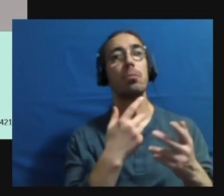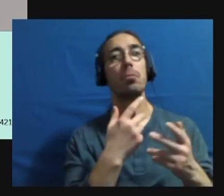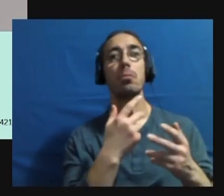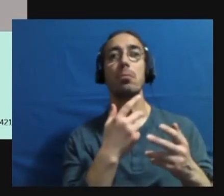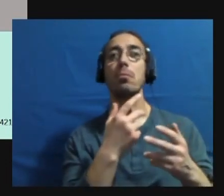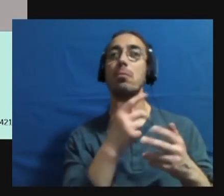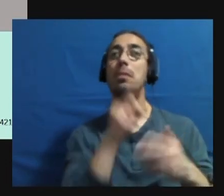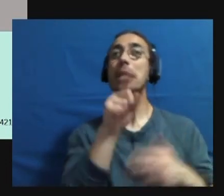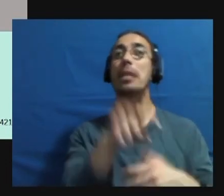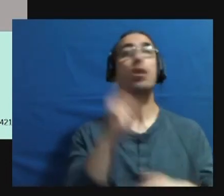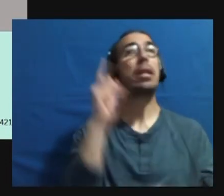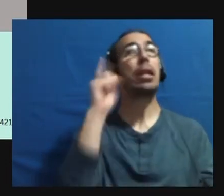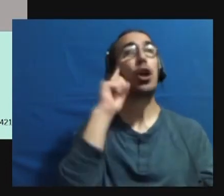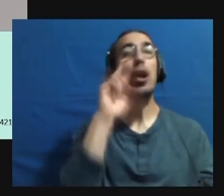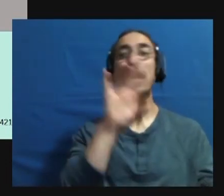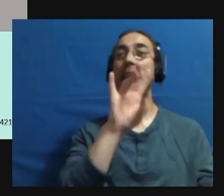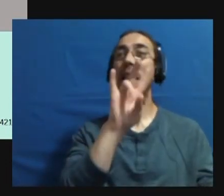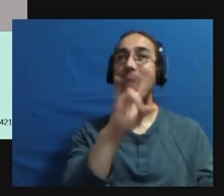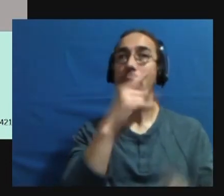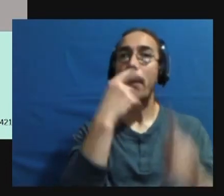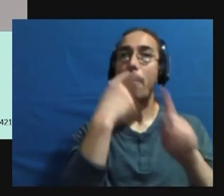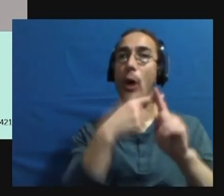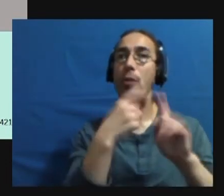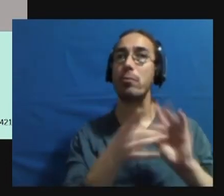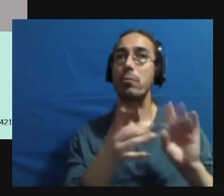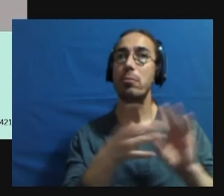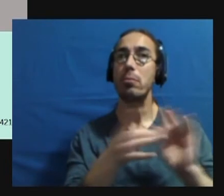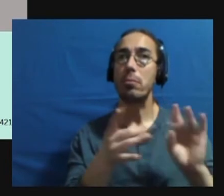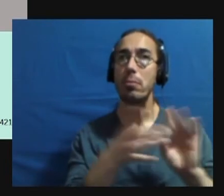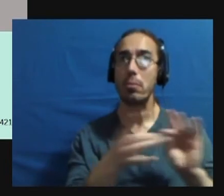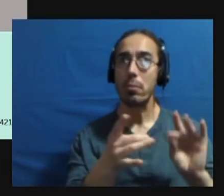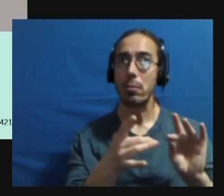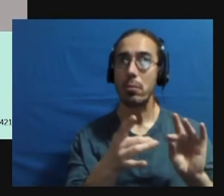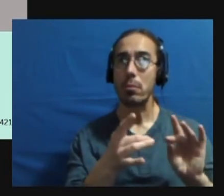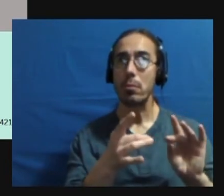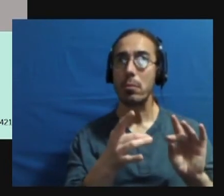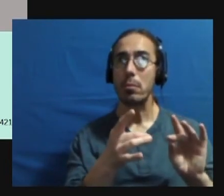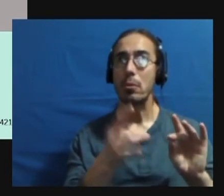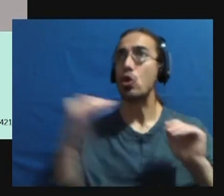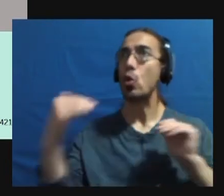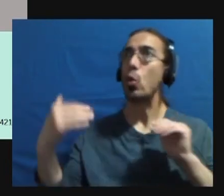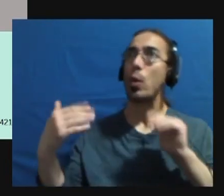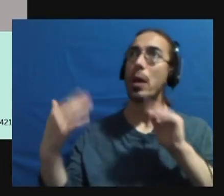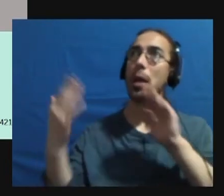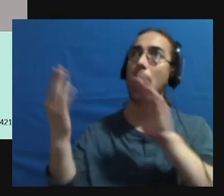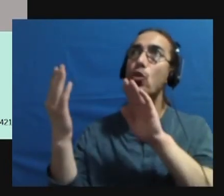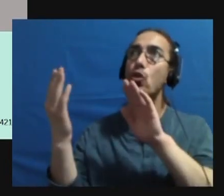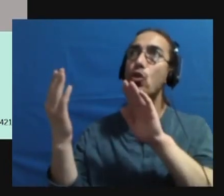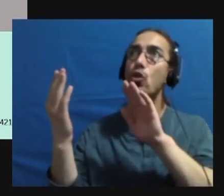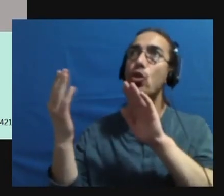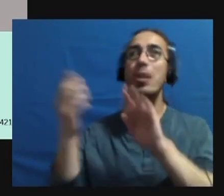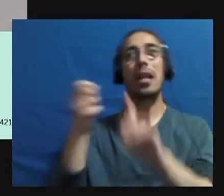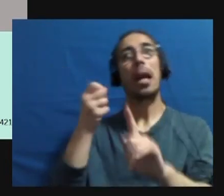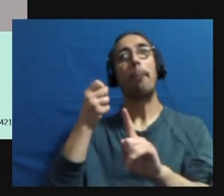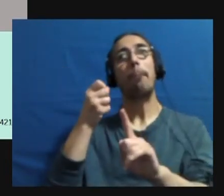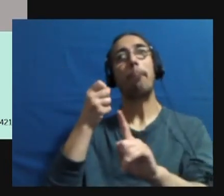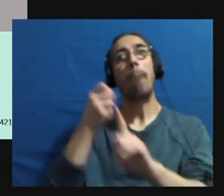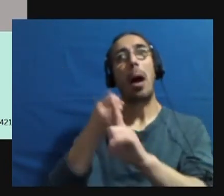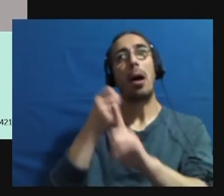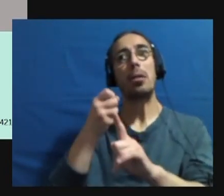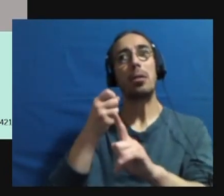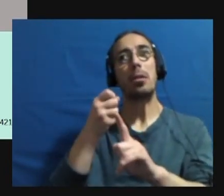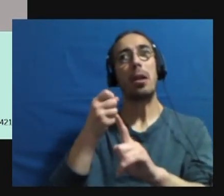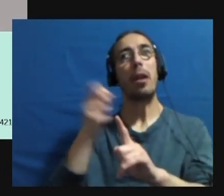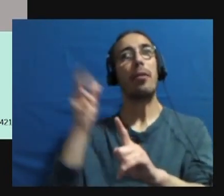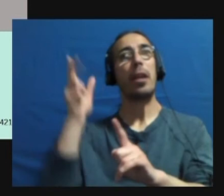7 positive things to counter the impact of hearing